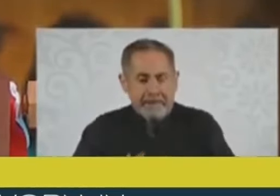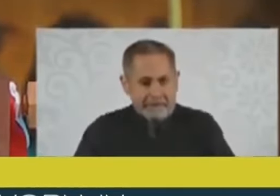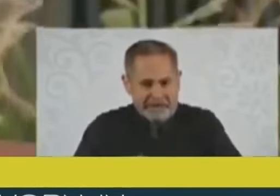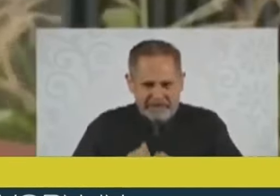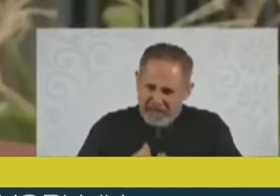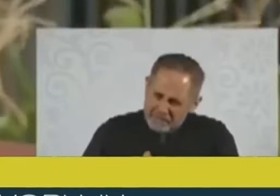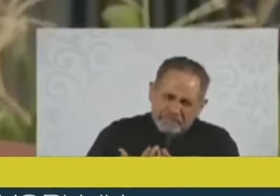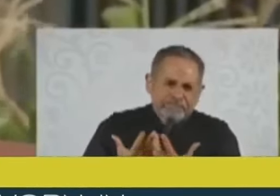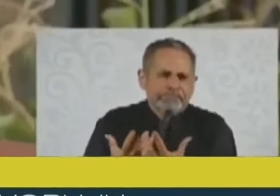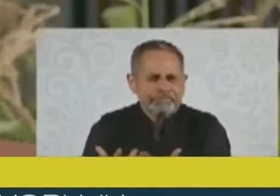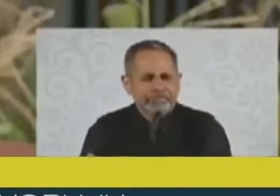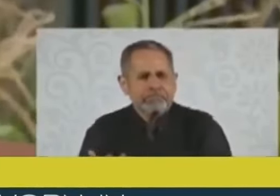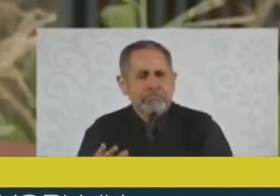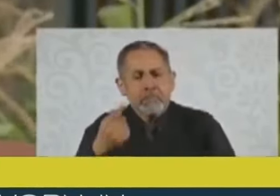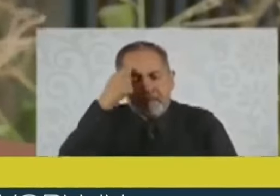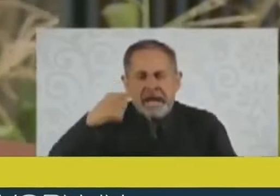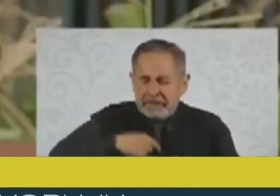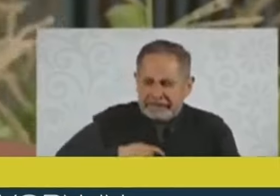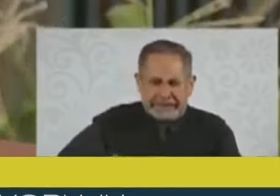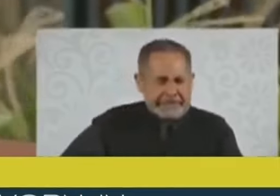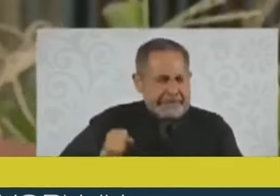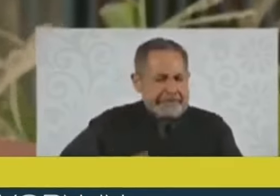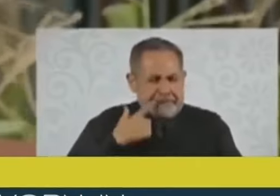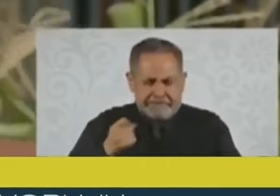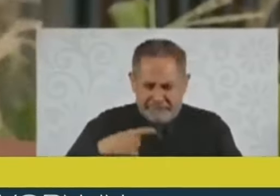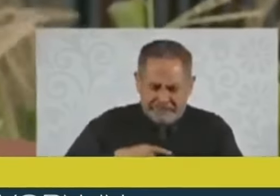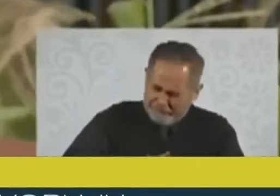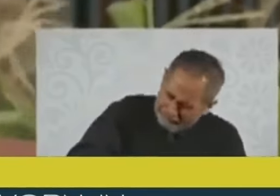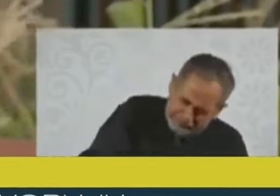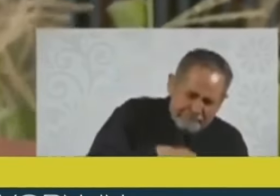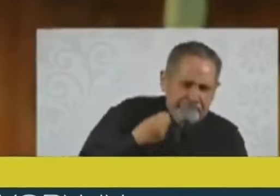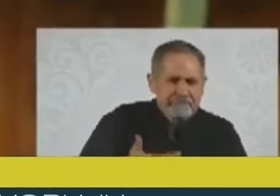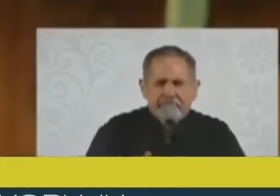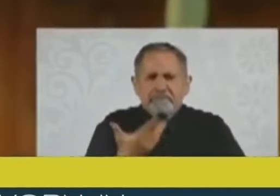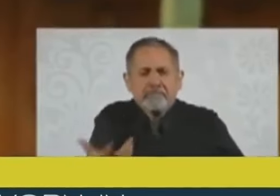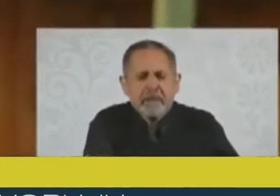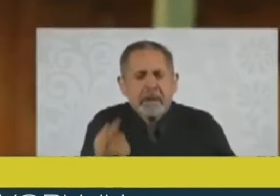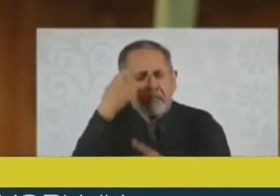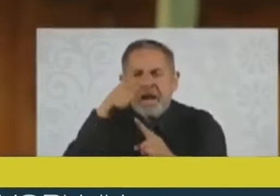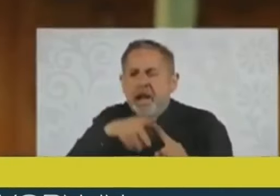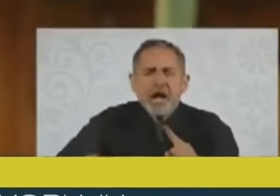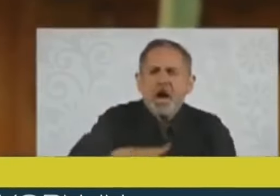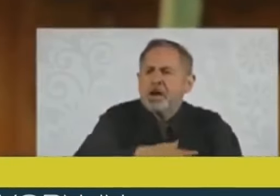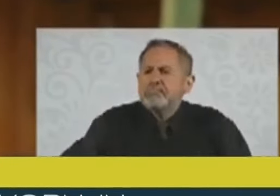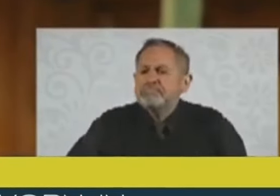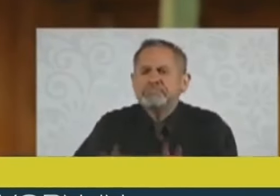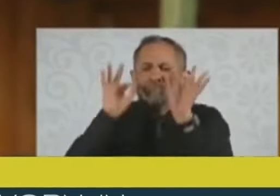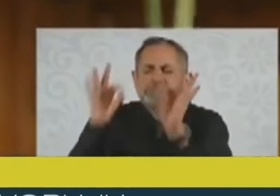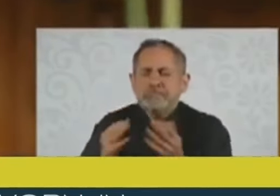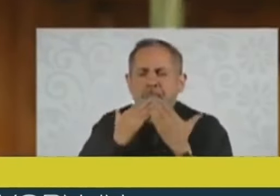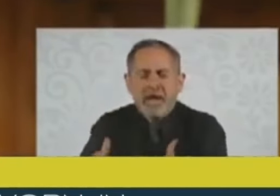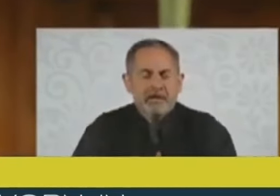life, and the best of myself for the well-being of the Mexican